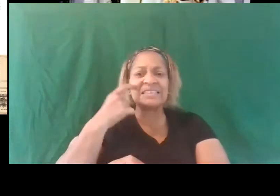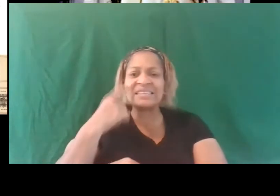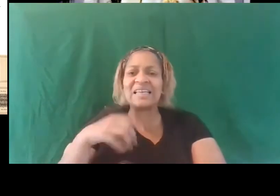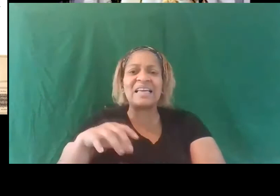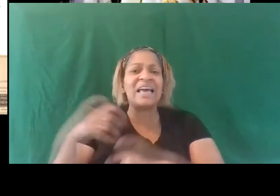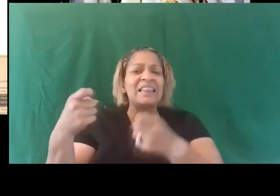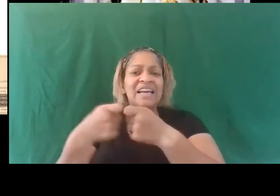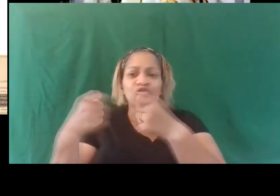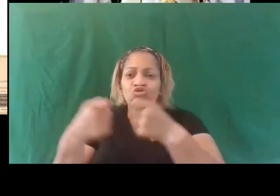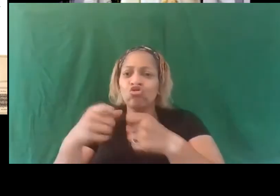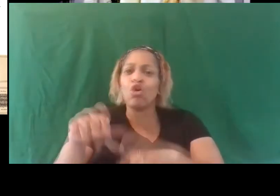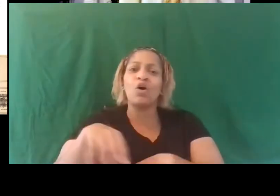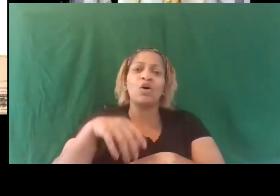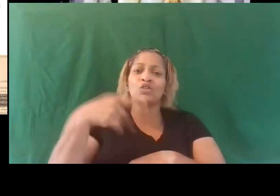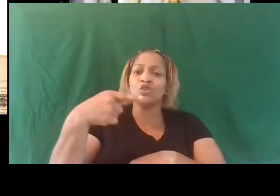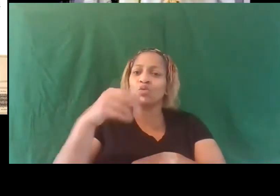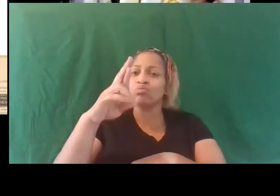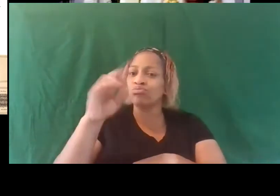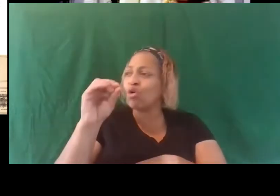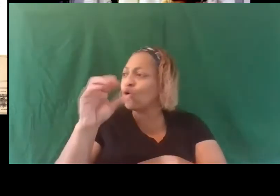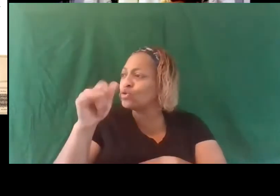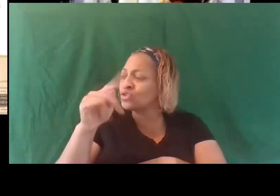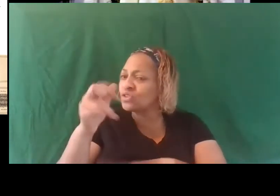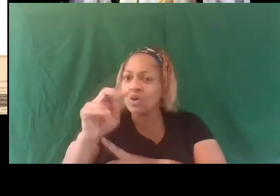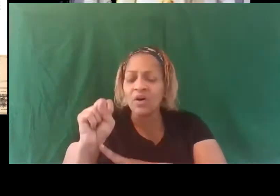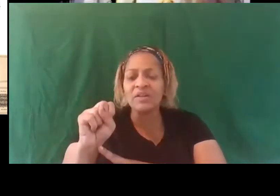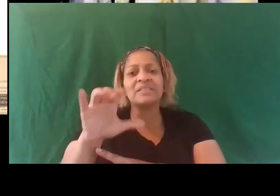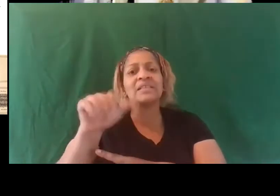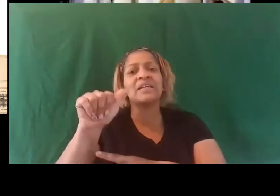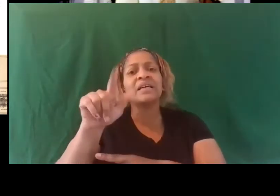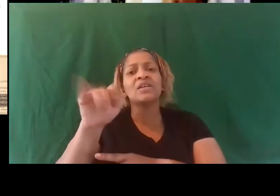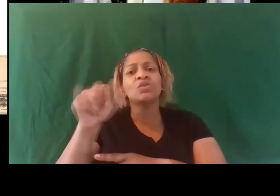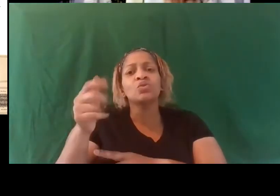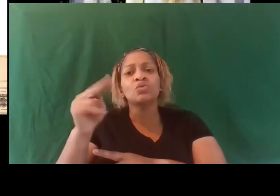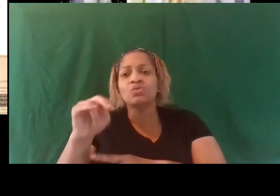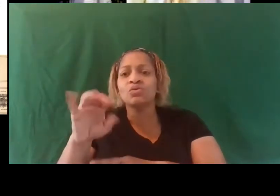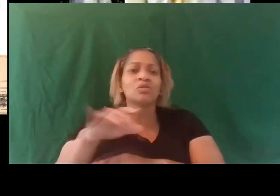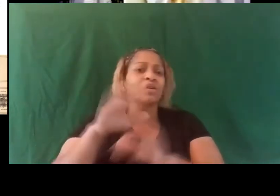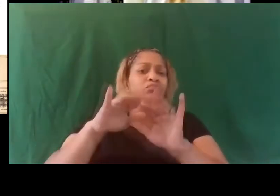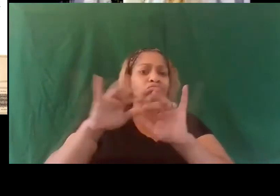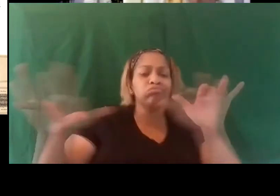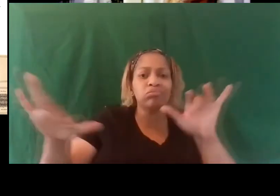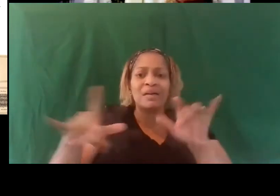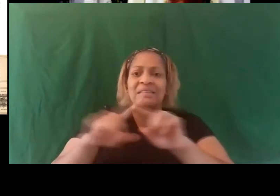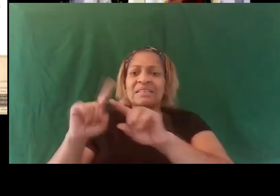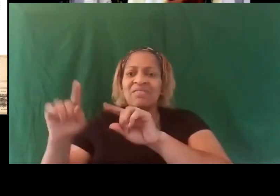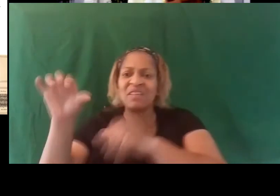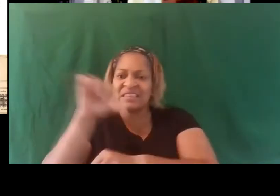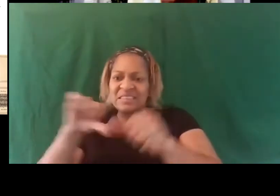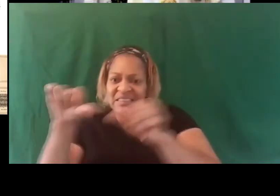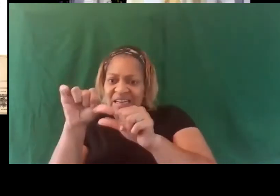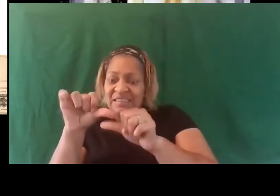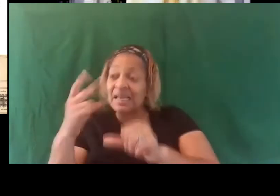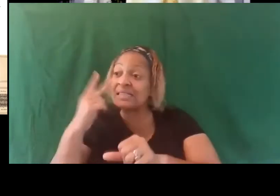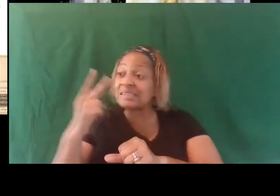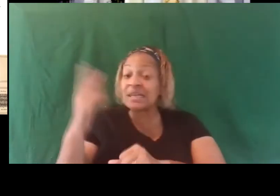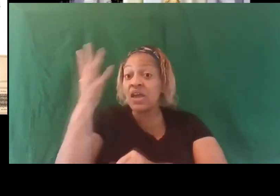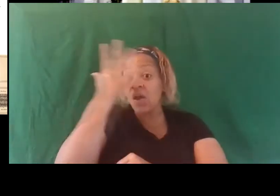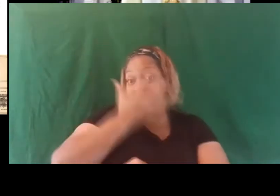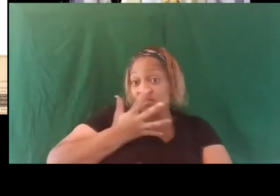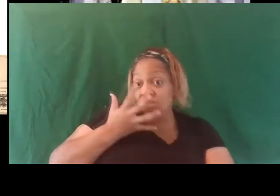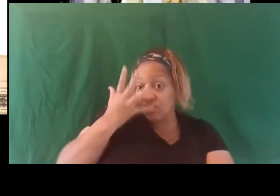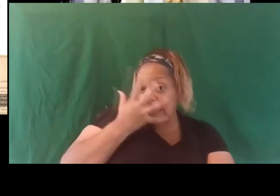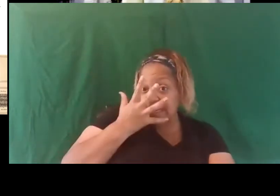and neutrons. I see a face. I see a body. I see a ceiling. But that's an